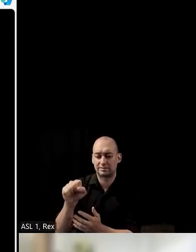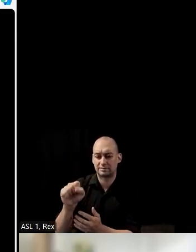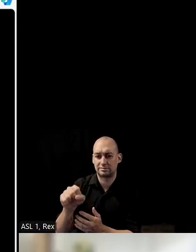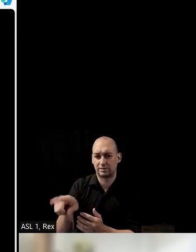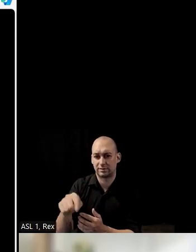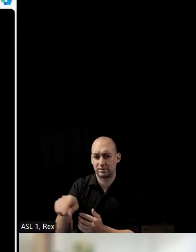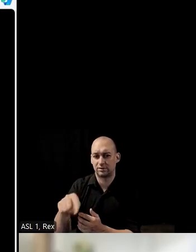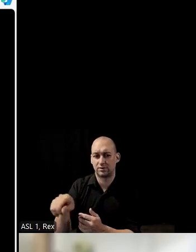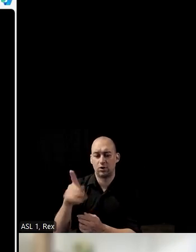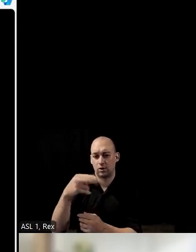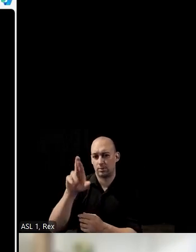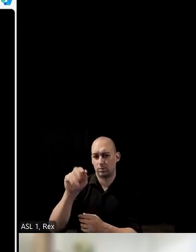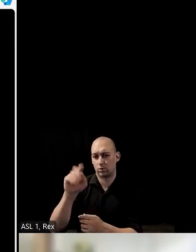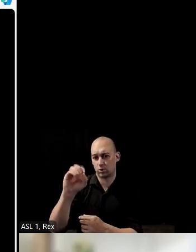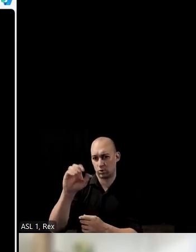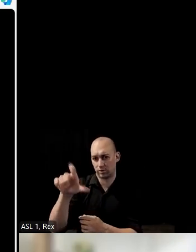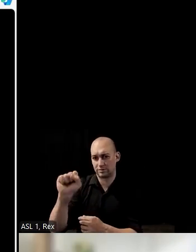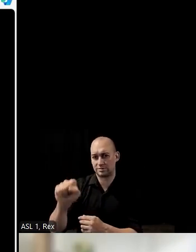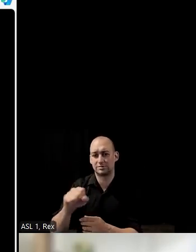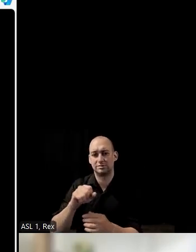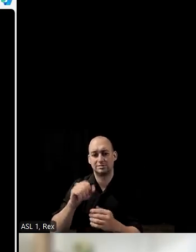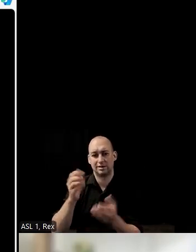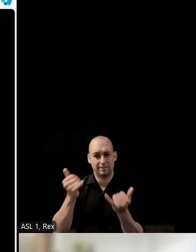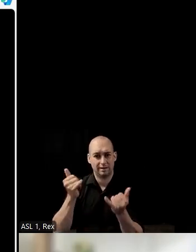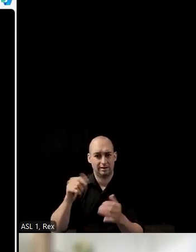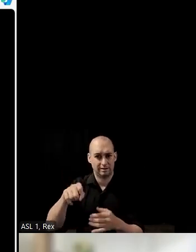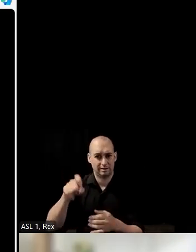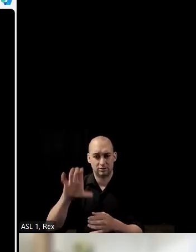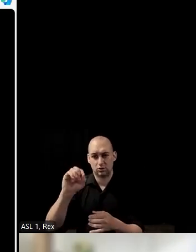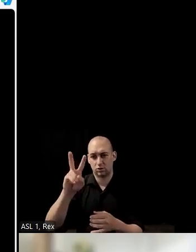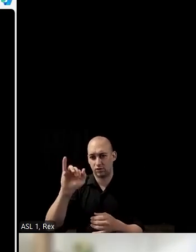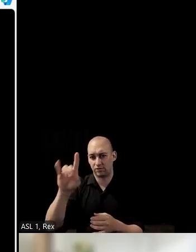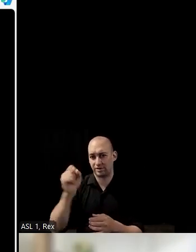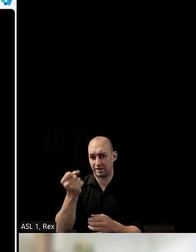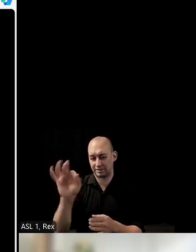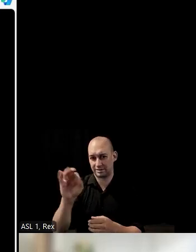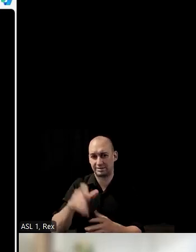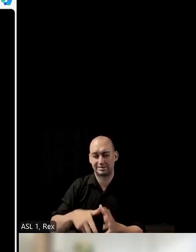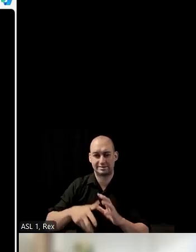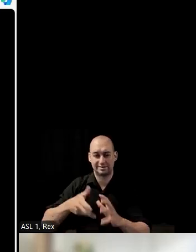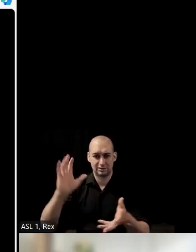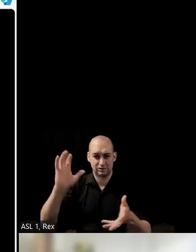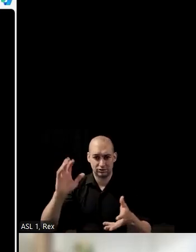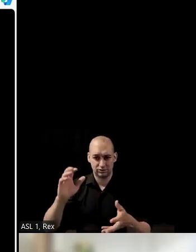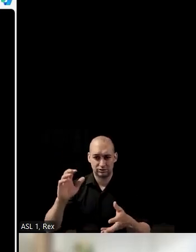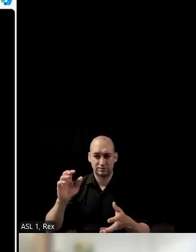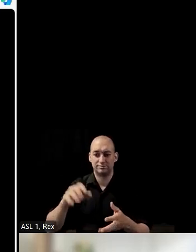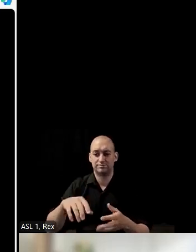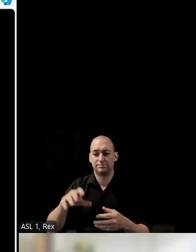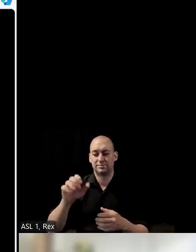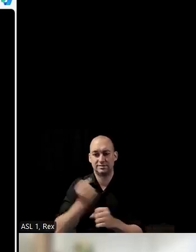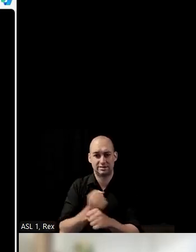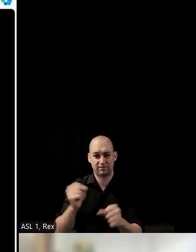The protocols include like immediate needs, COVID-19 disasters and related events, medication reconciliation and review, safety screen